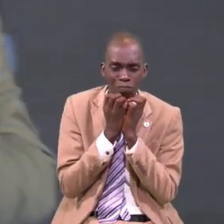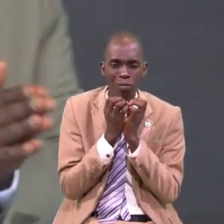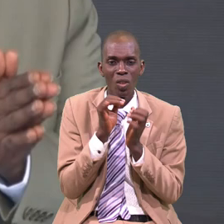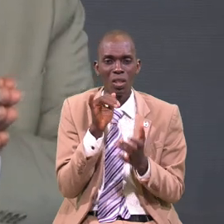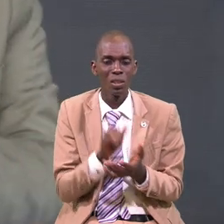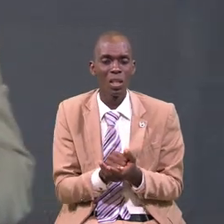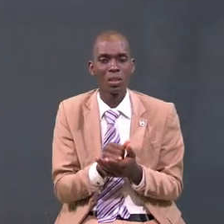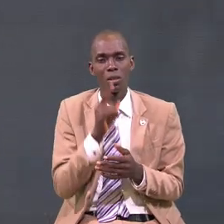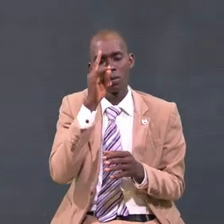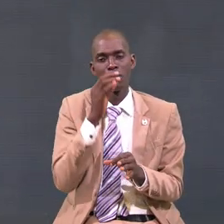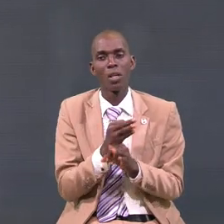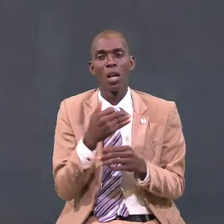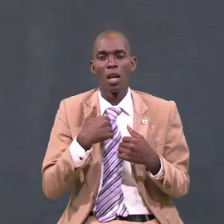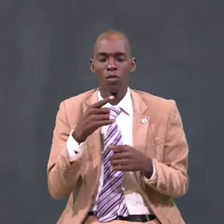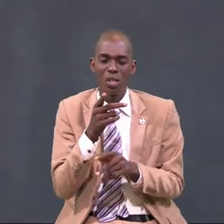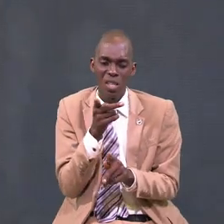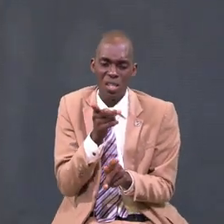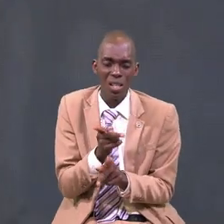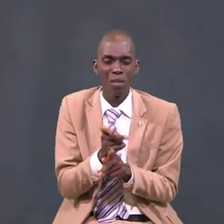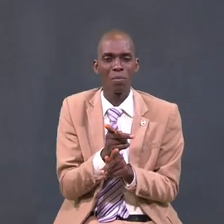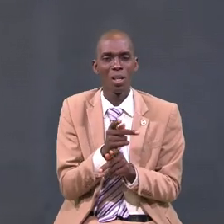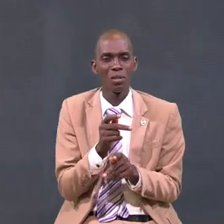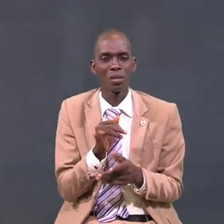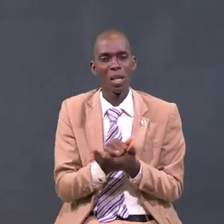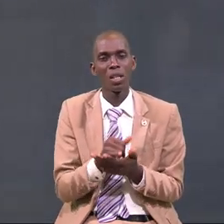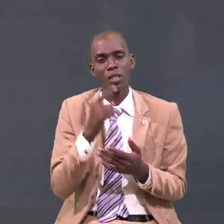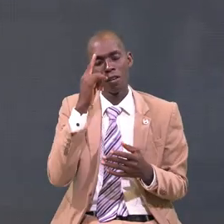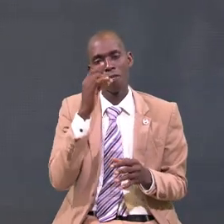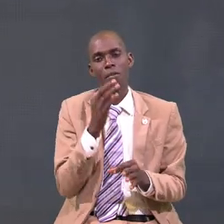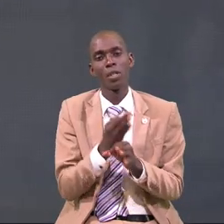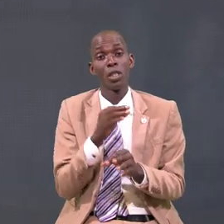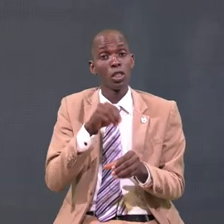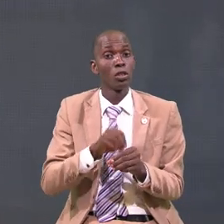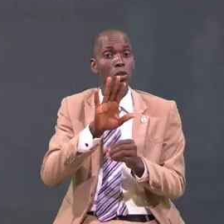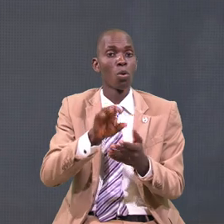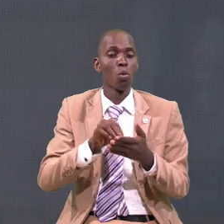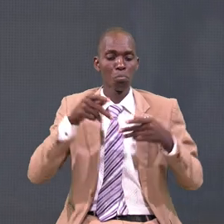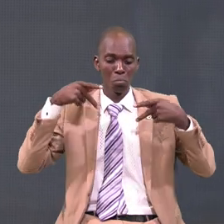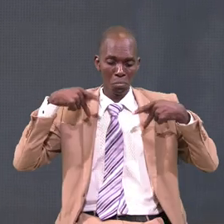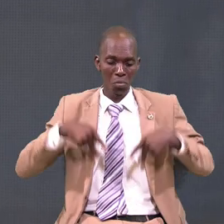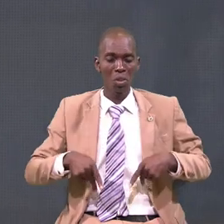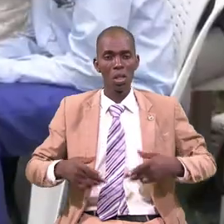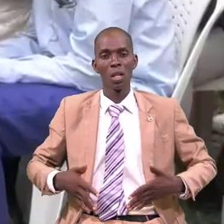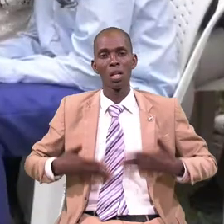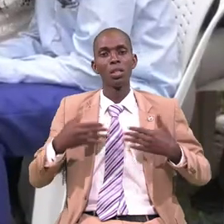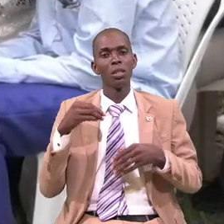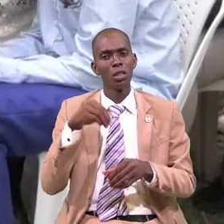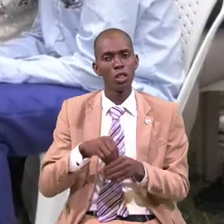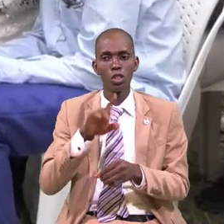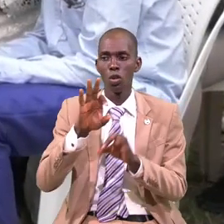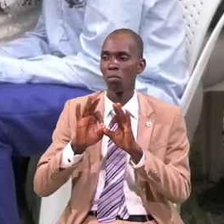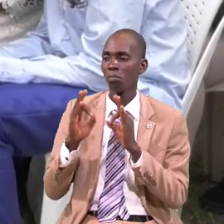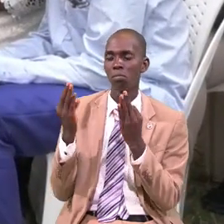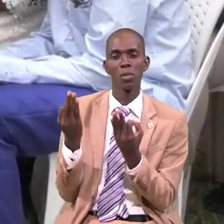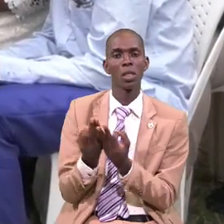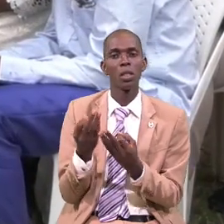you kept that faith in your personal life, in your family, in